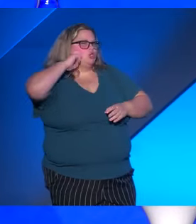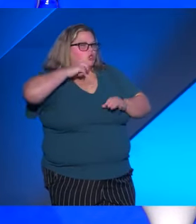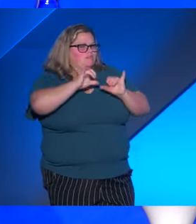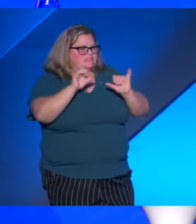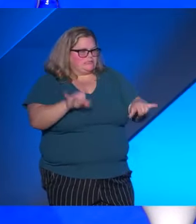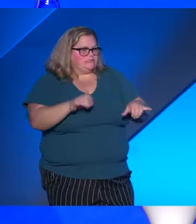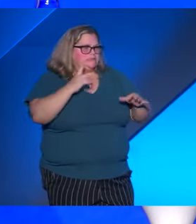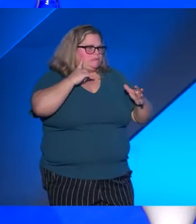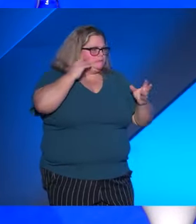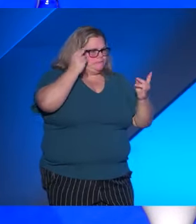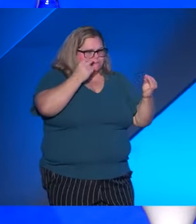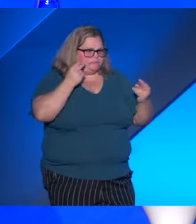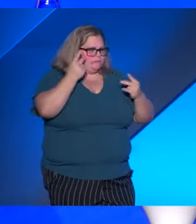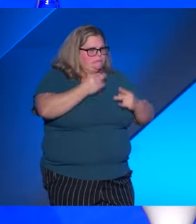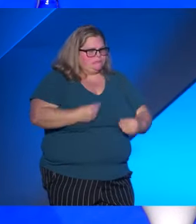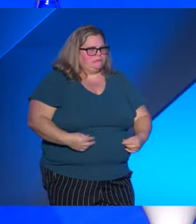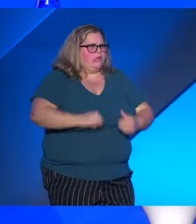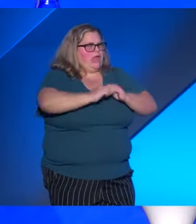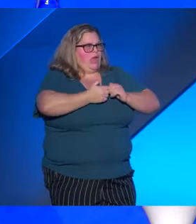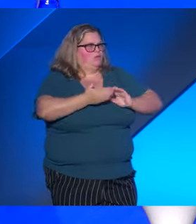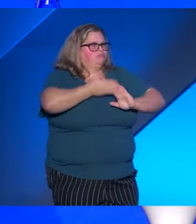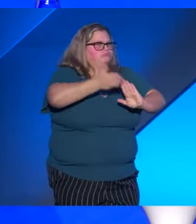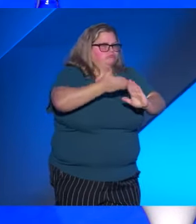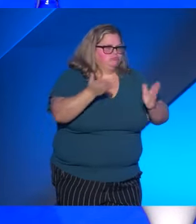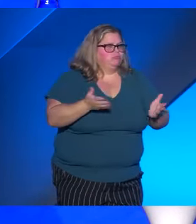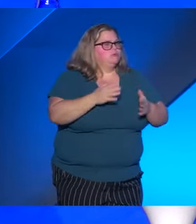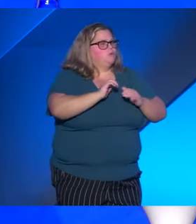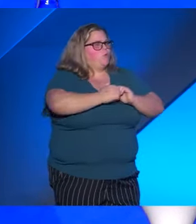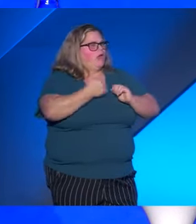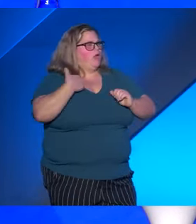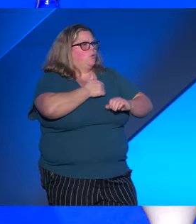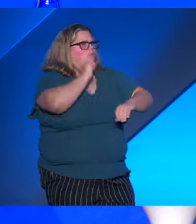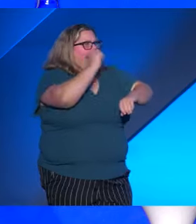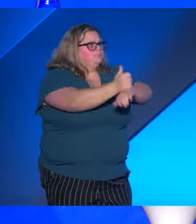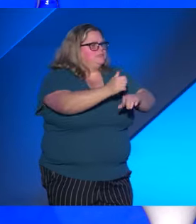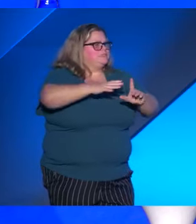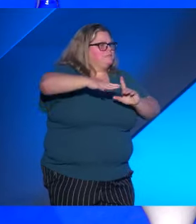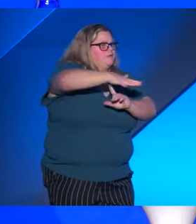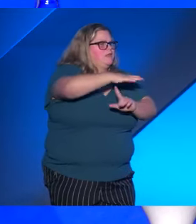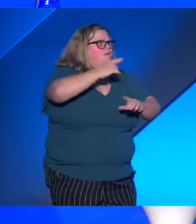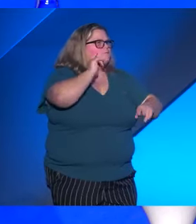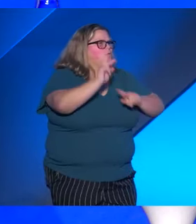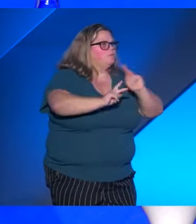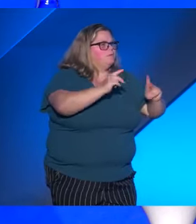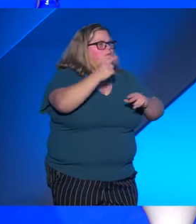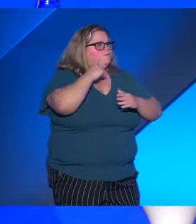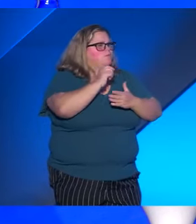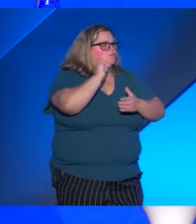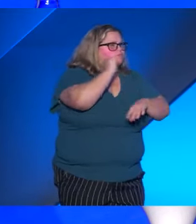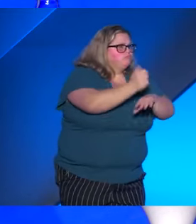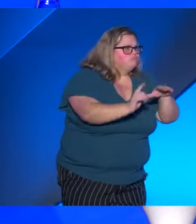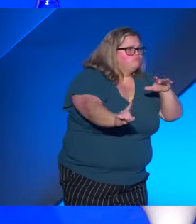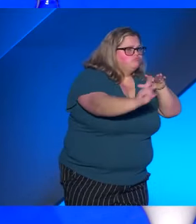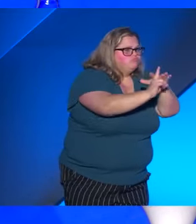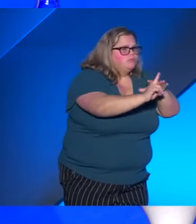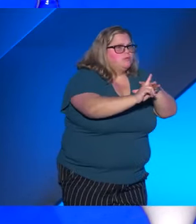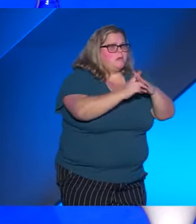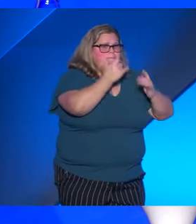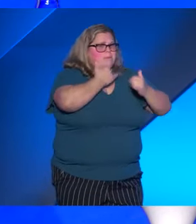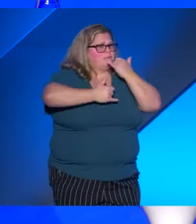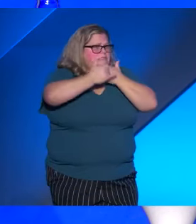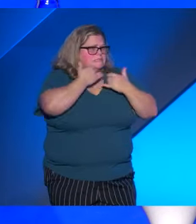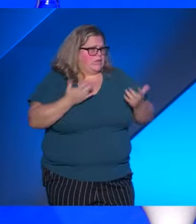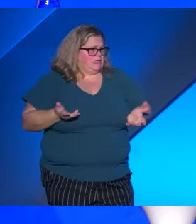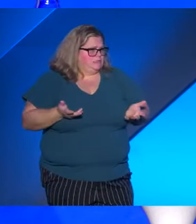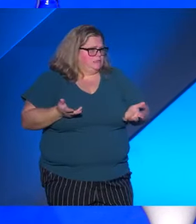doing. So how are you creating spaces for people to show up and make mistakes? How are